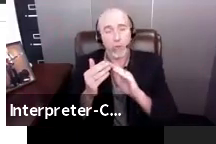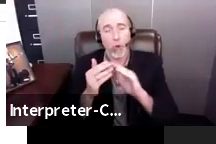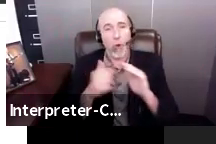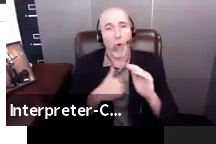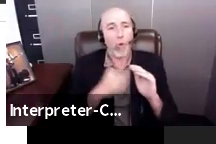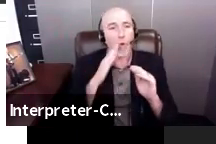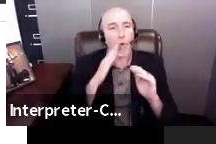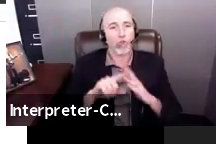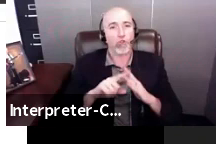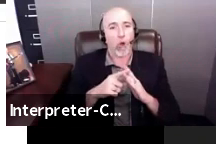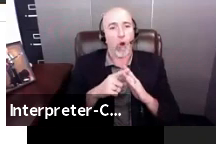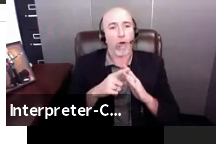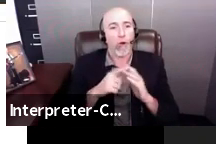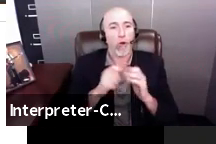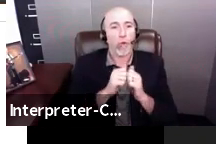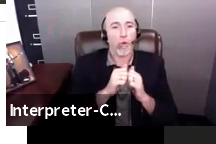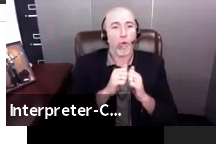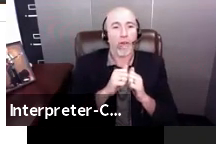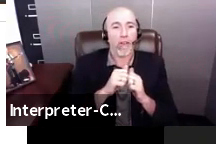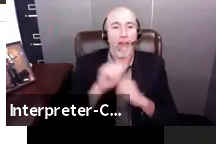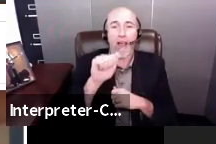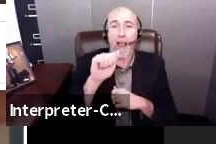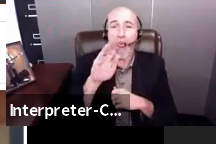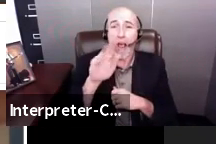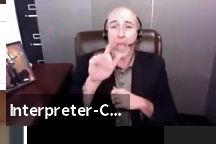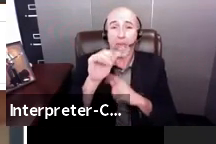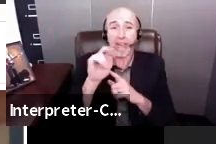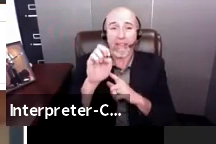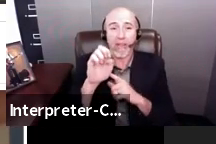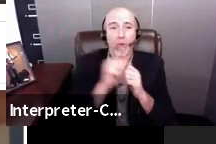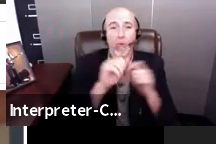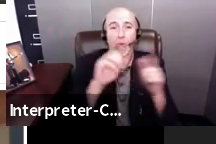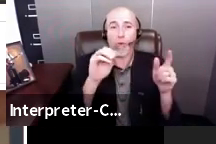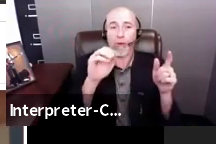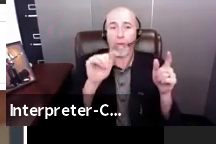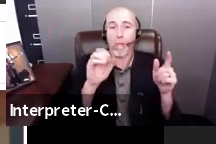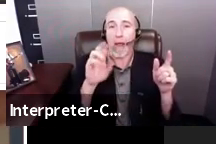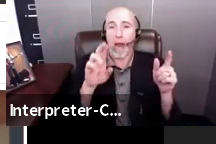to start with the City of Abilene, Mayor Anthony Williams.